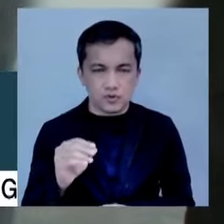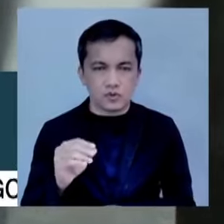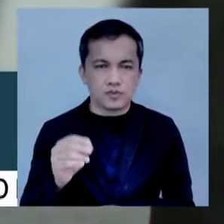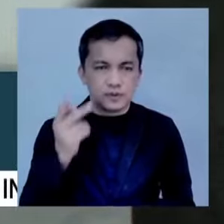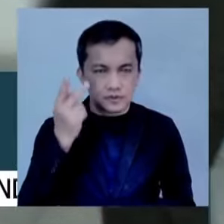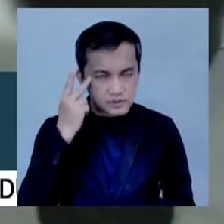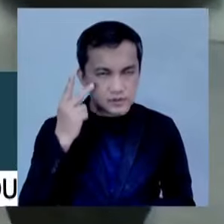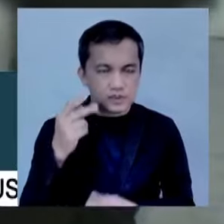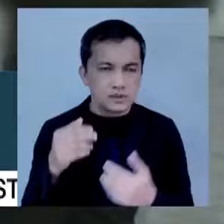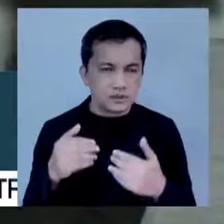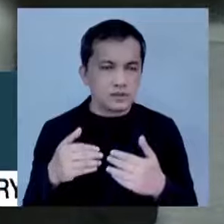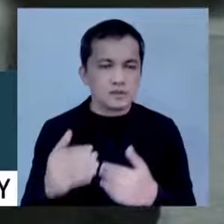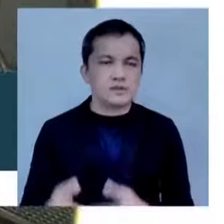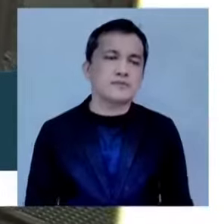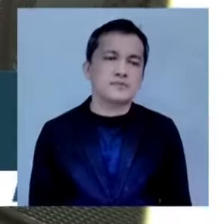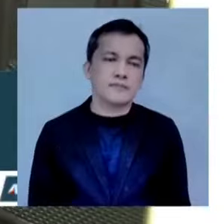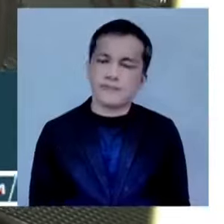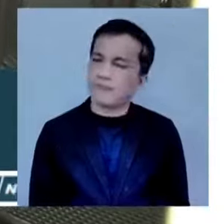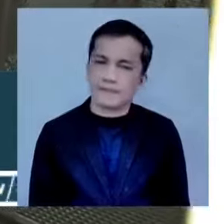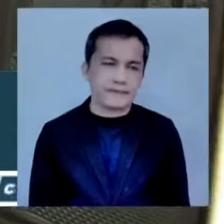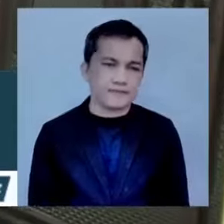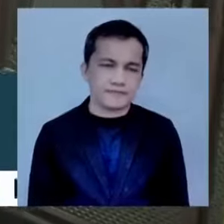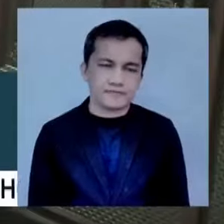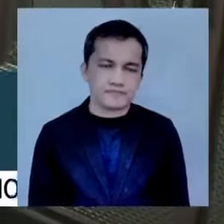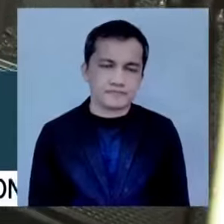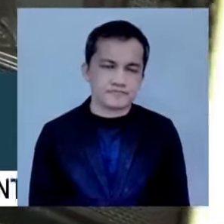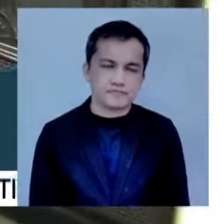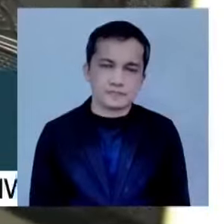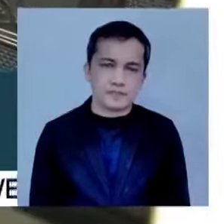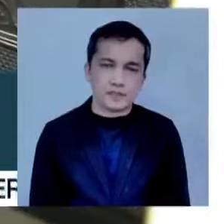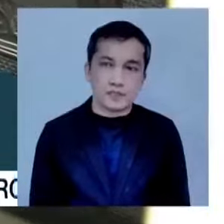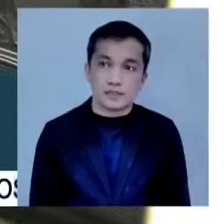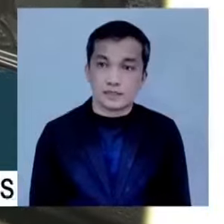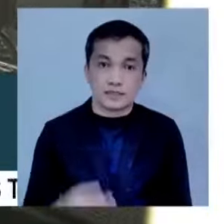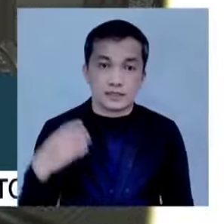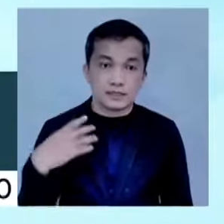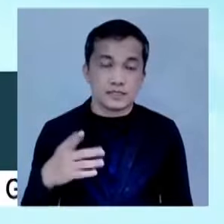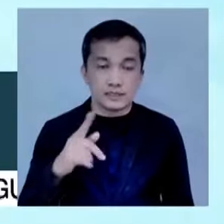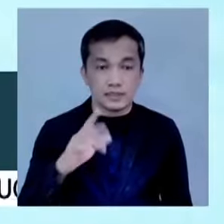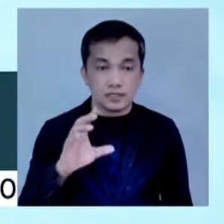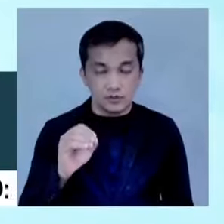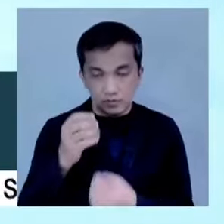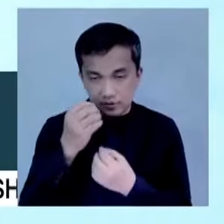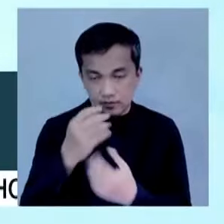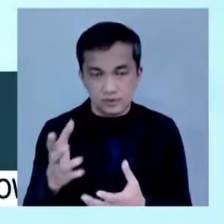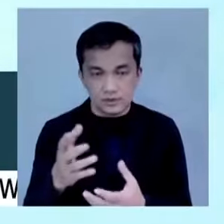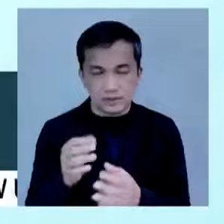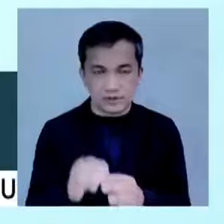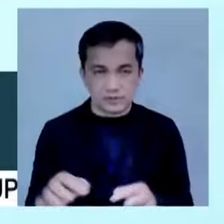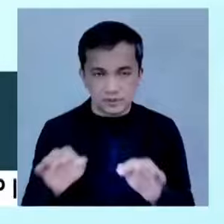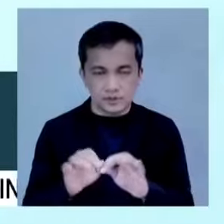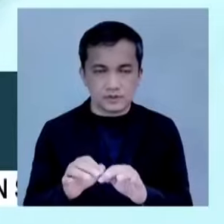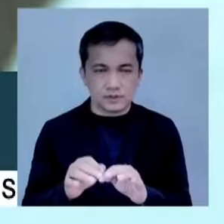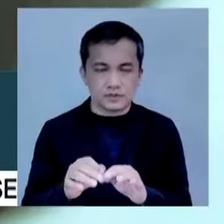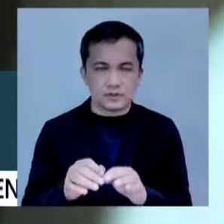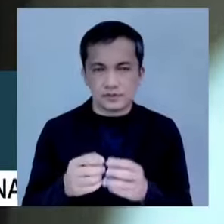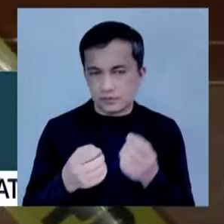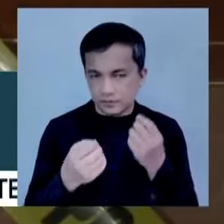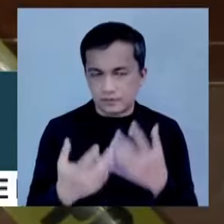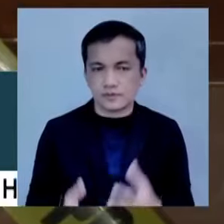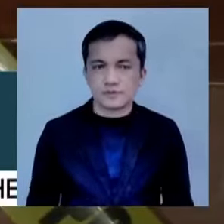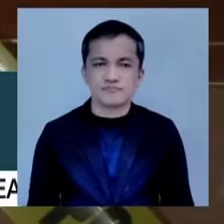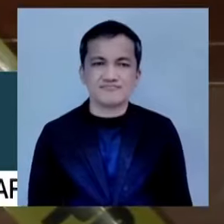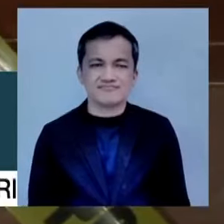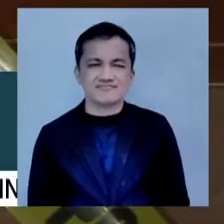go? Chair Tengko has to reveal that important piece of information. Tigilin na